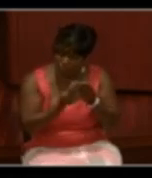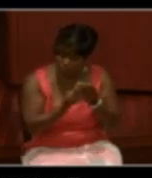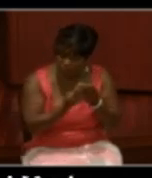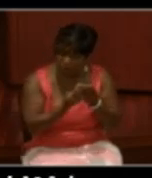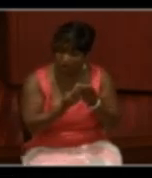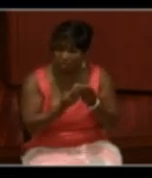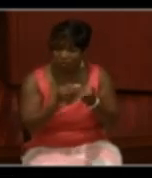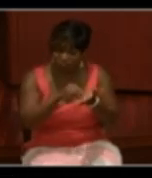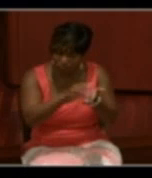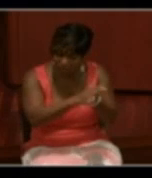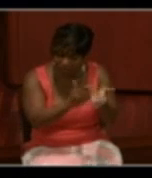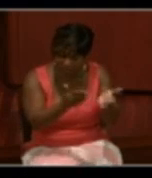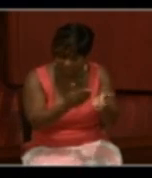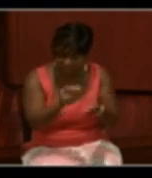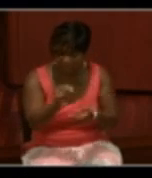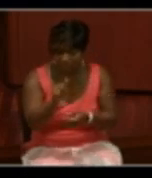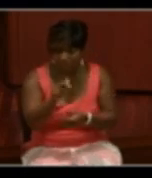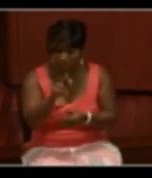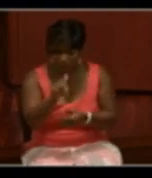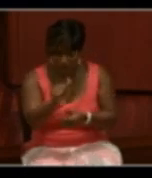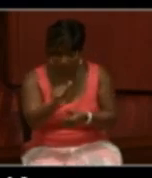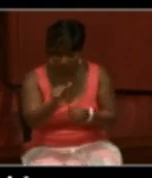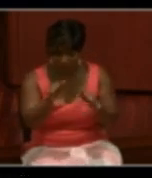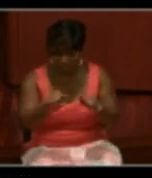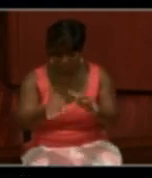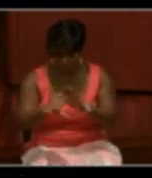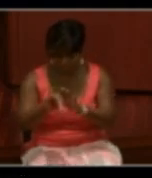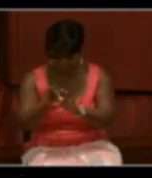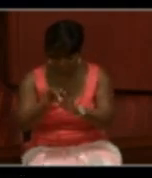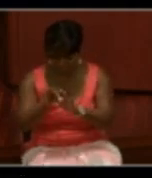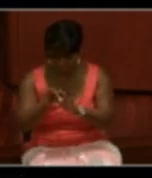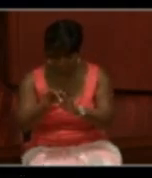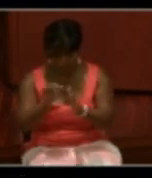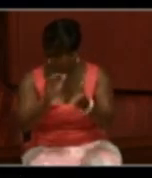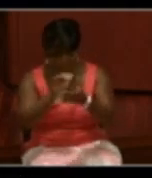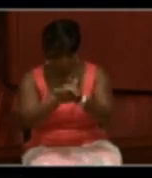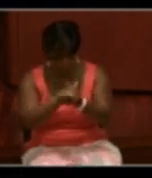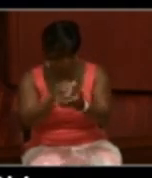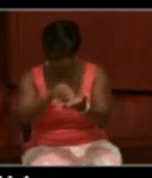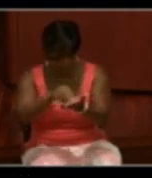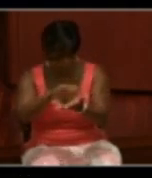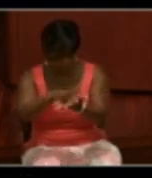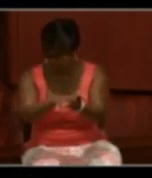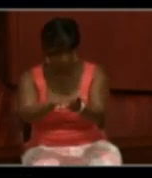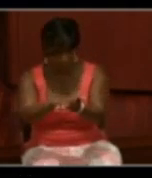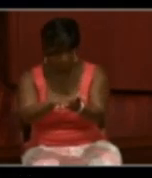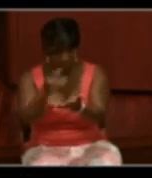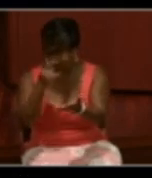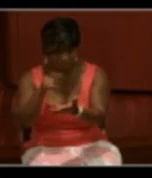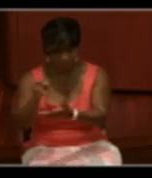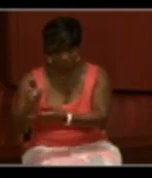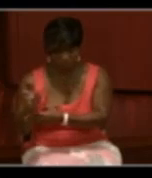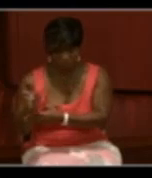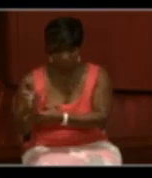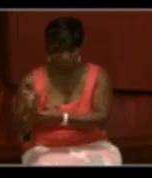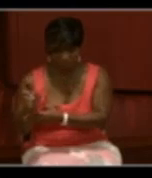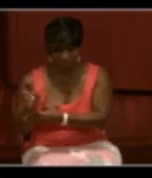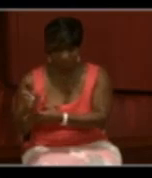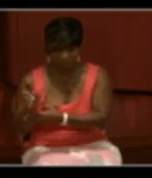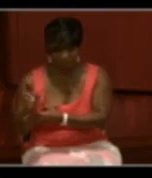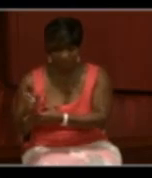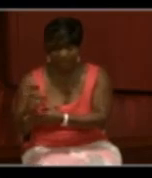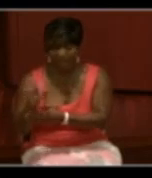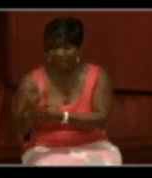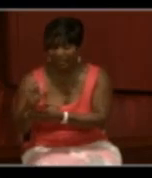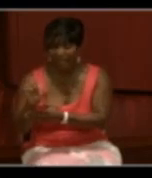National Archives and was able to find a marriage record for Reuben and